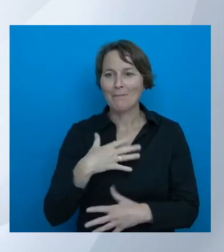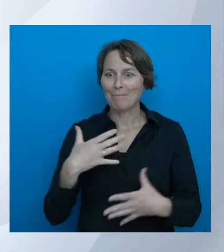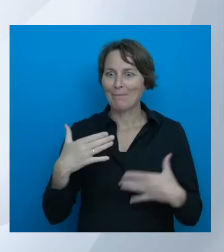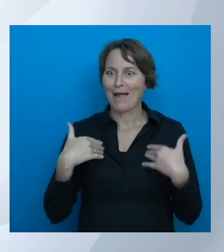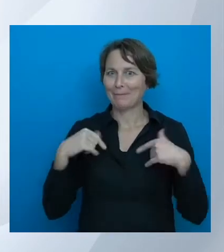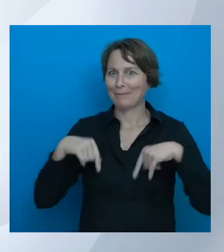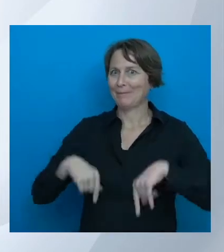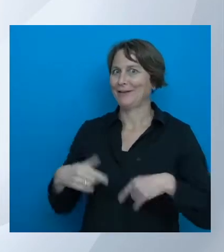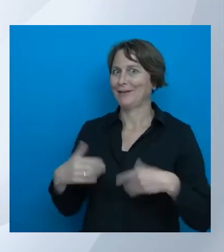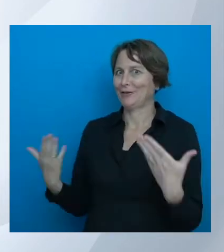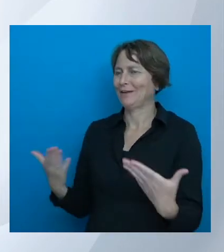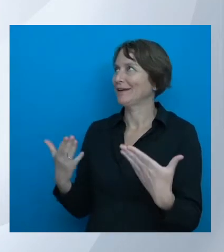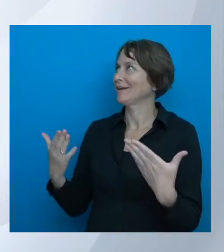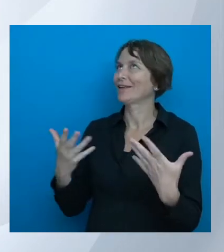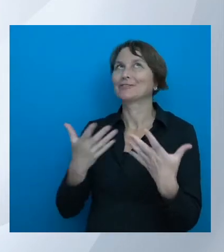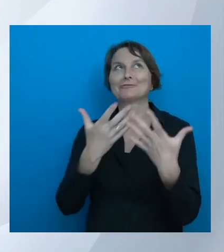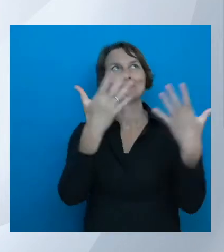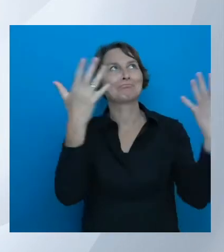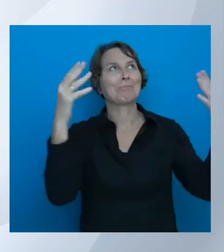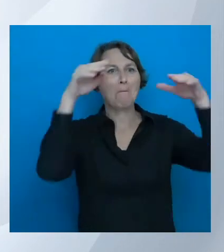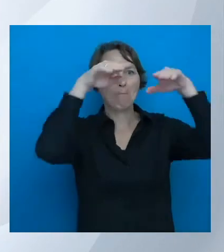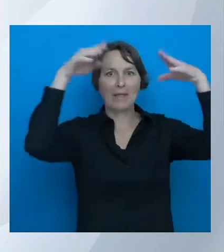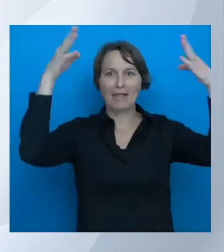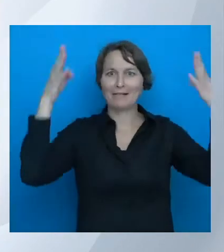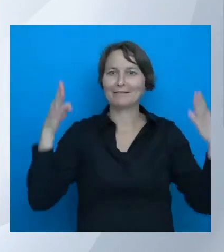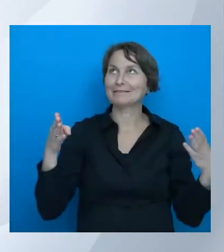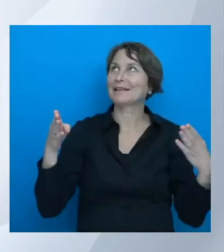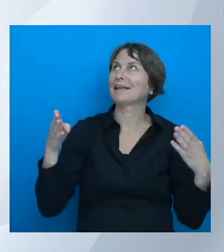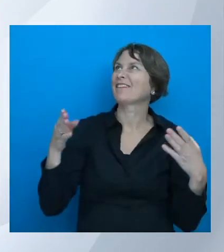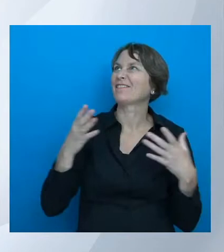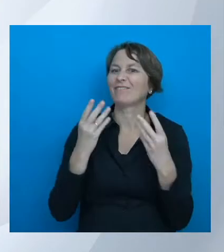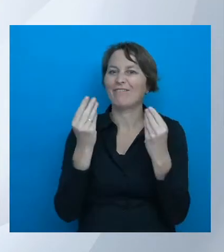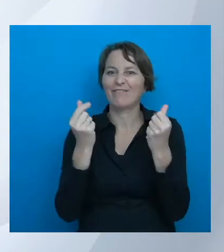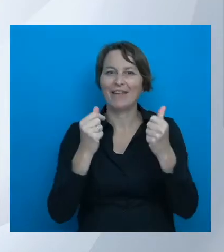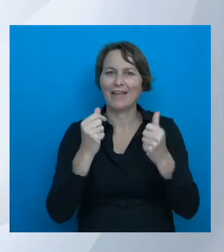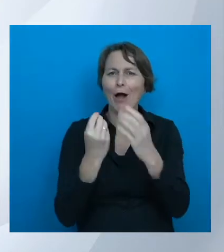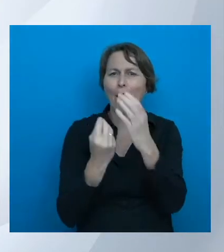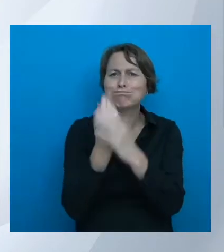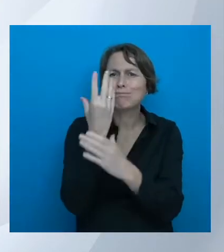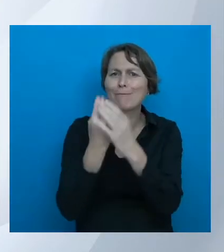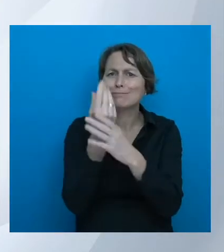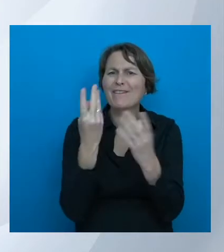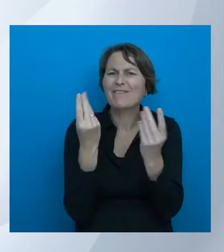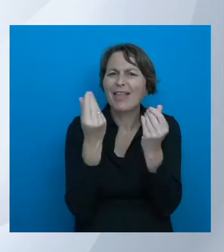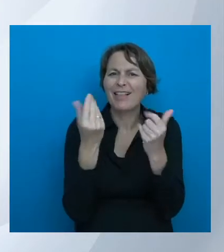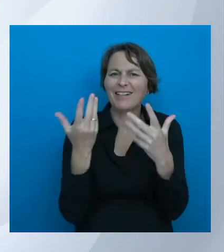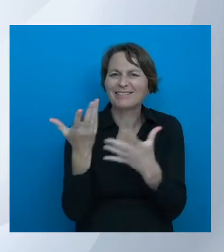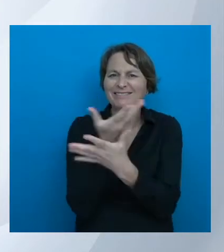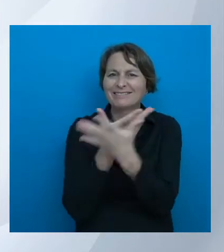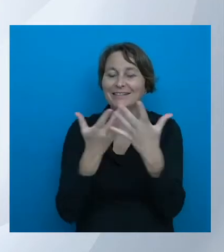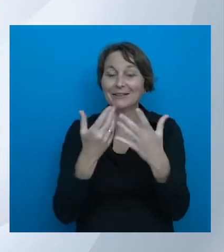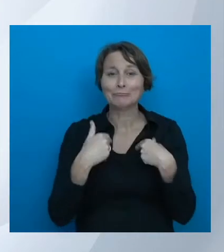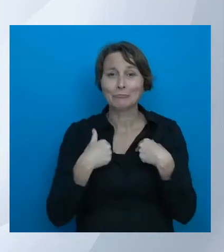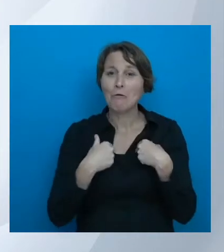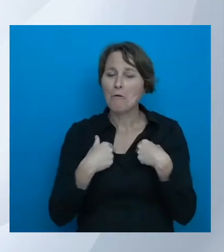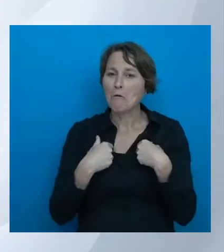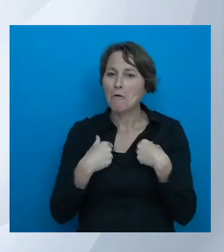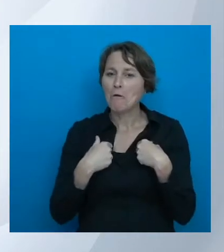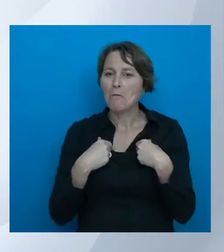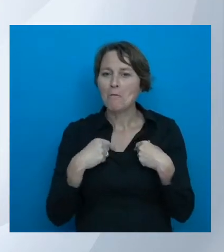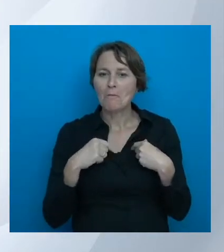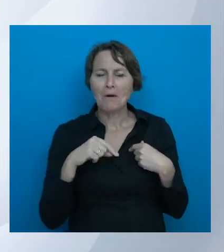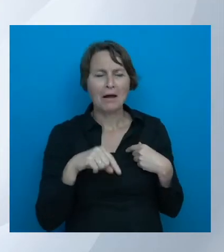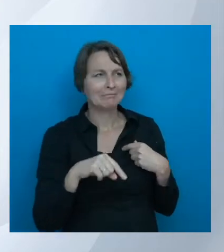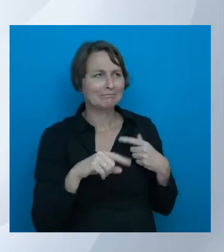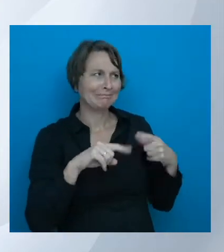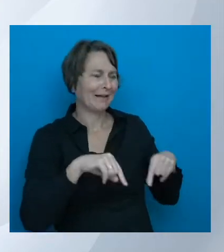industrial vibe. We loved it as well. It's actually quite nice to be here all day because, well, it's a quite long